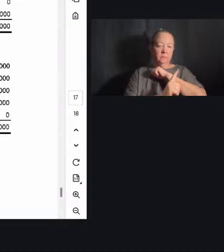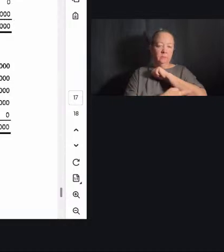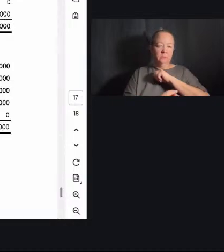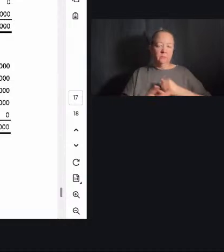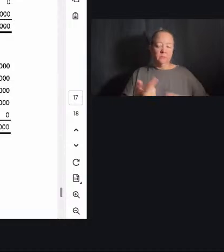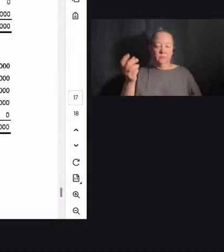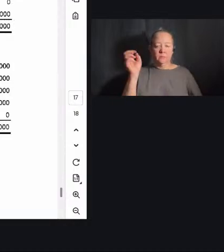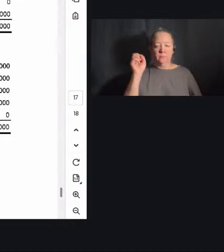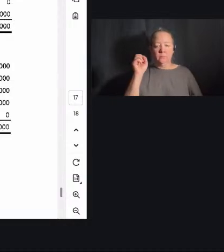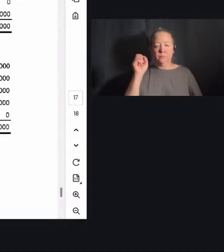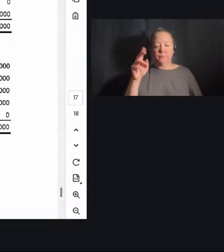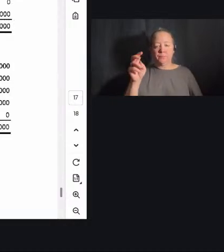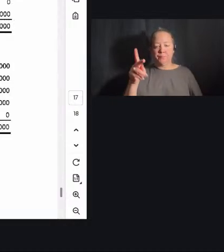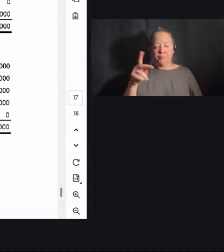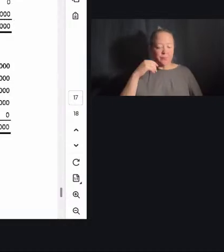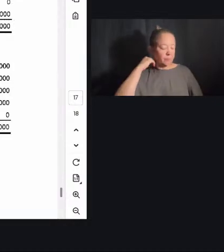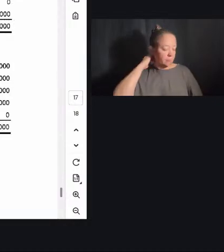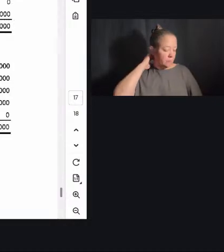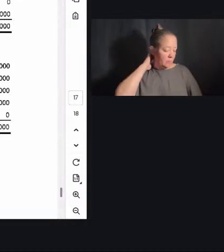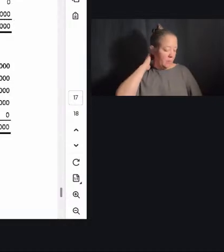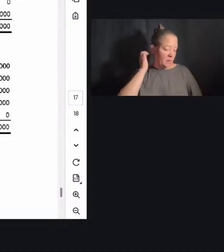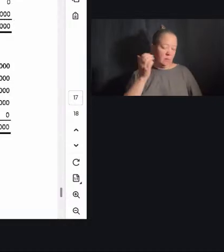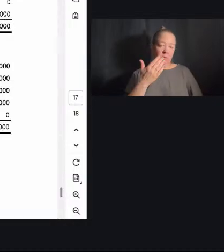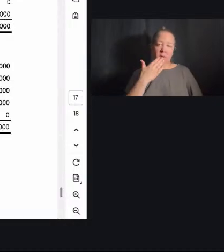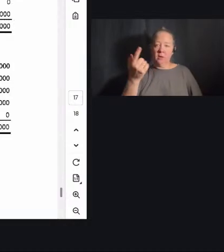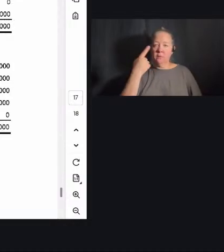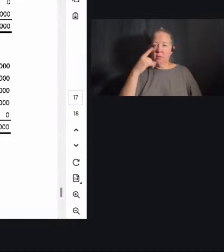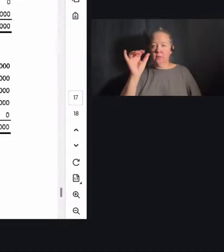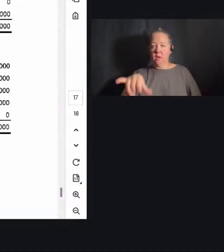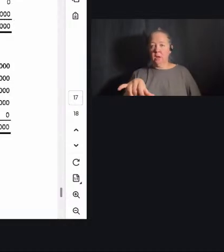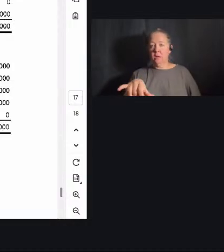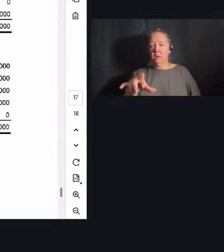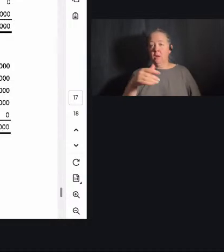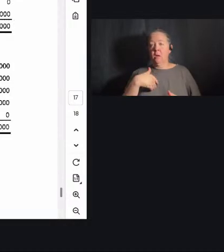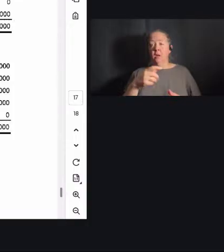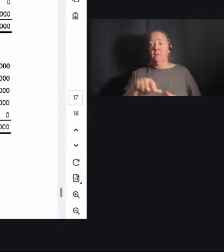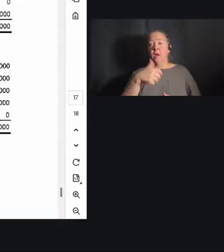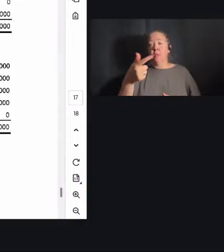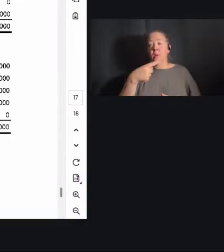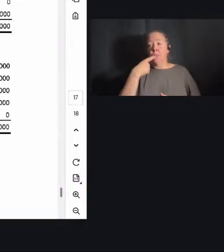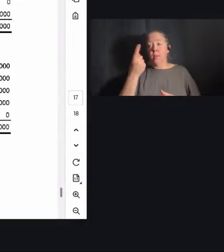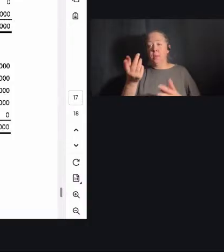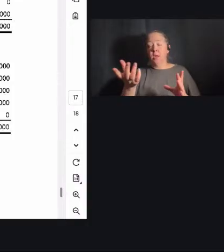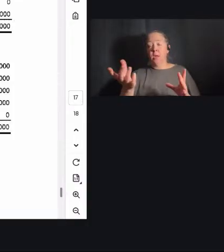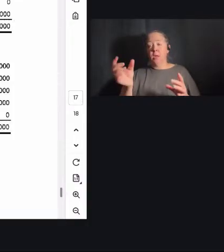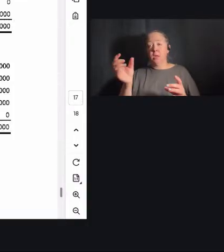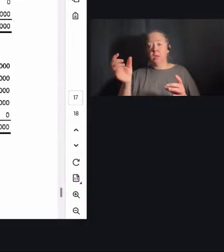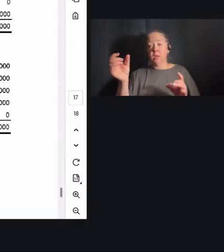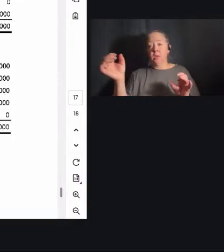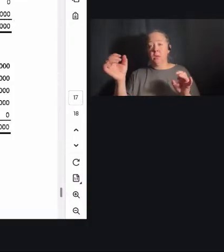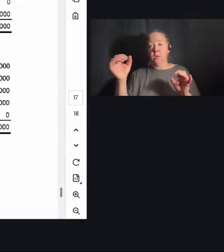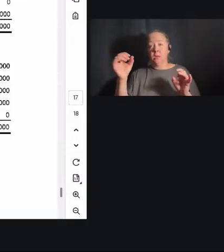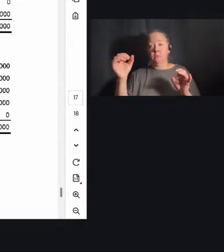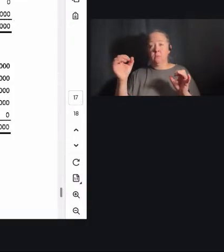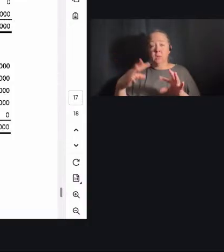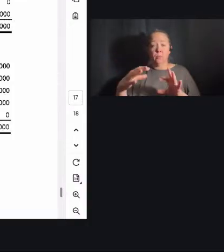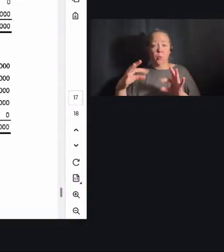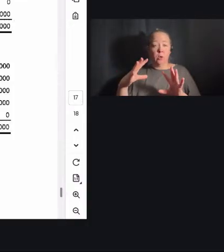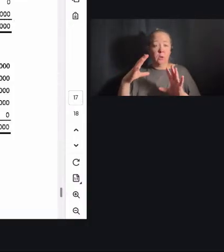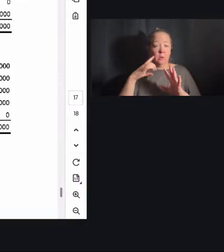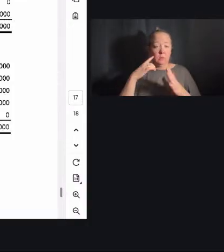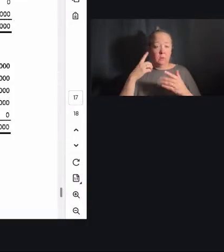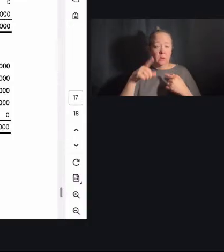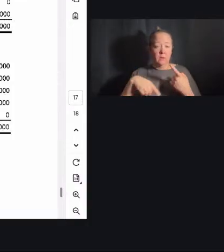input on the 700 series, which is the Public Works expenditures?